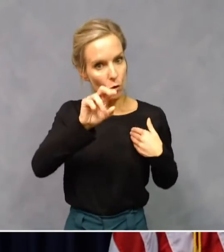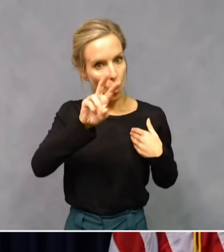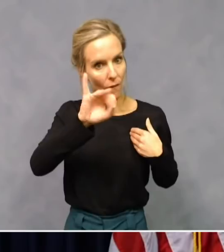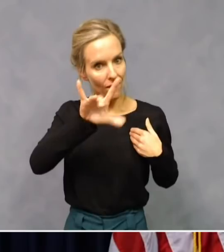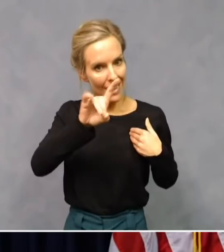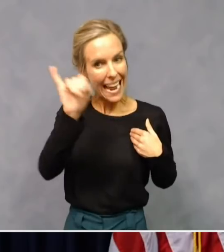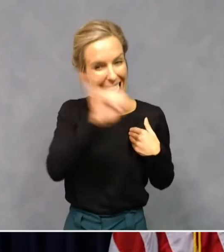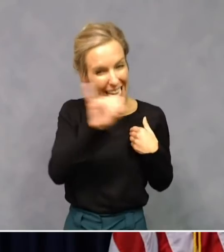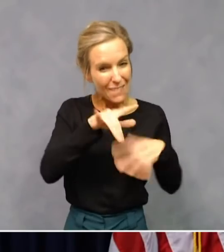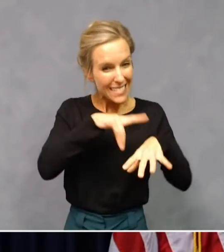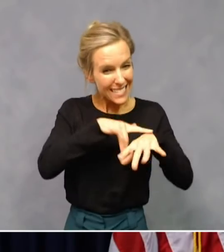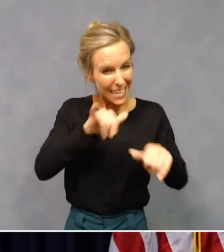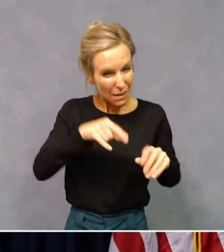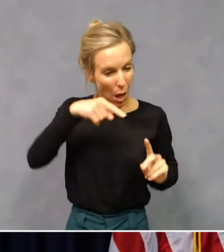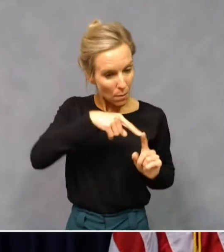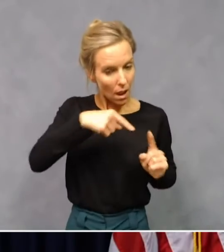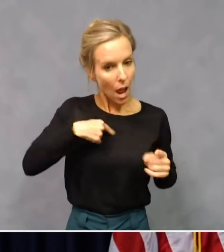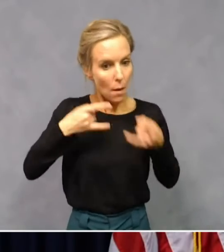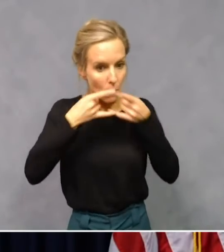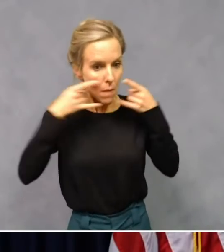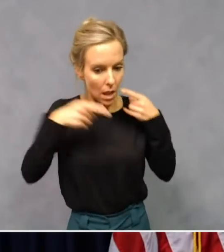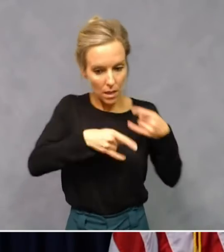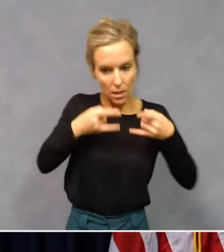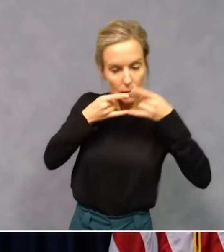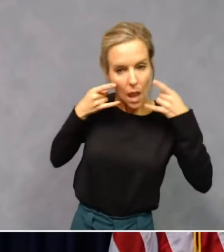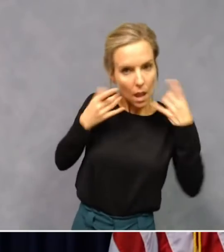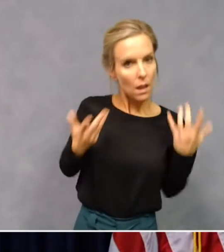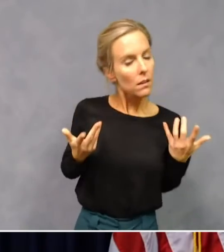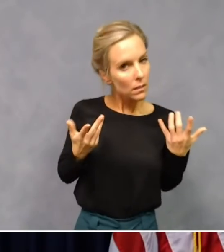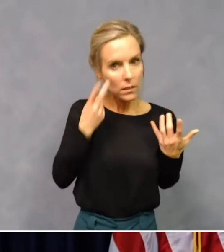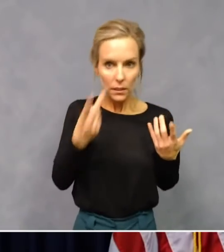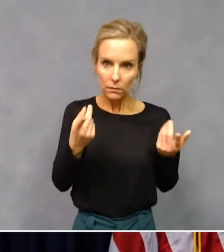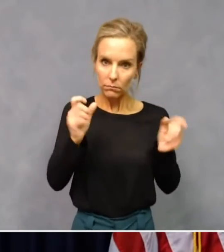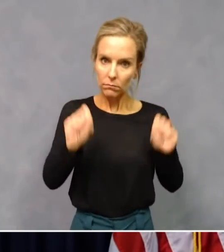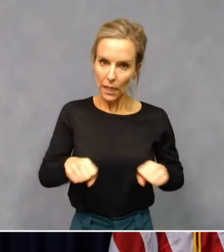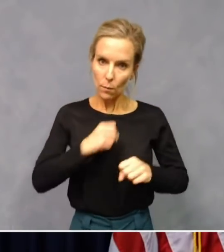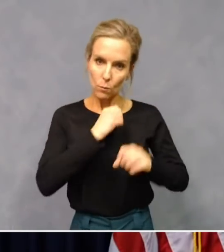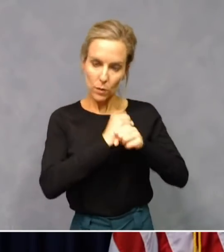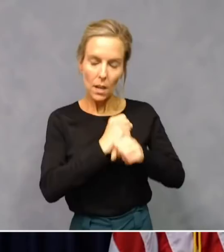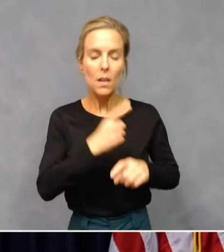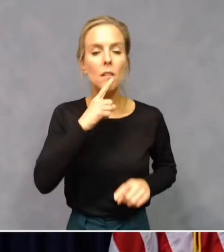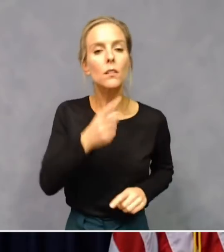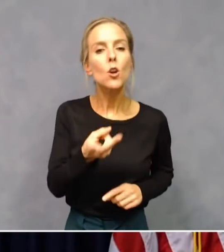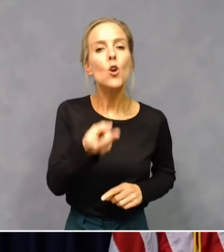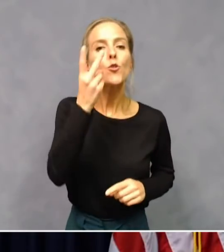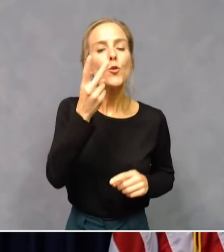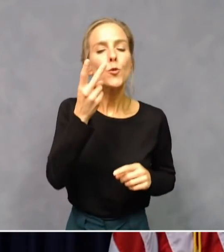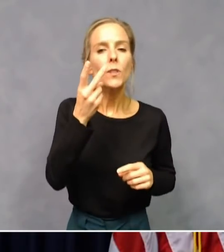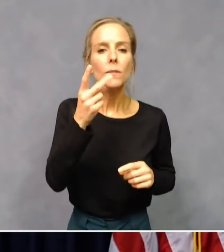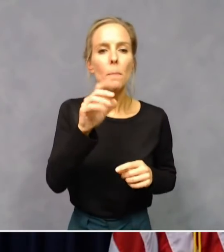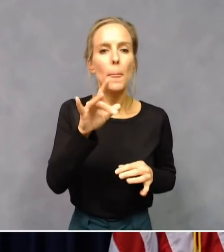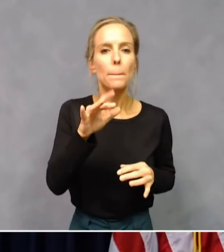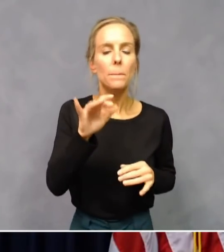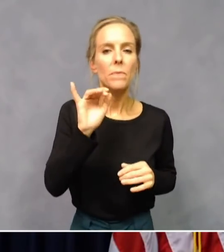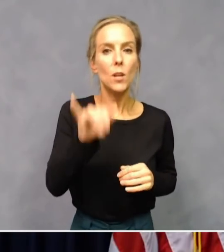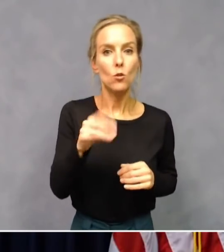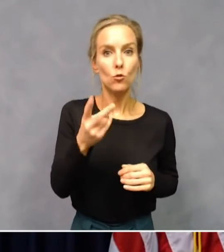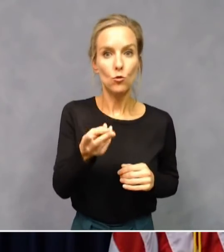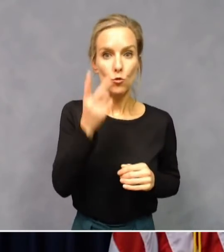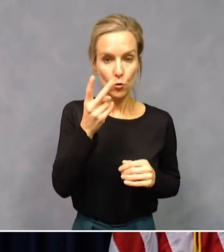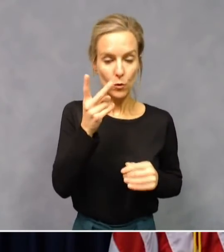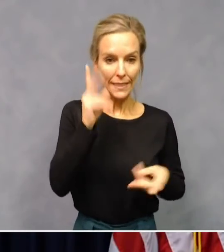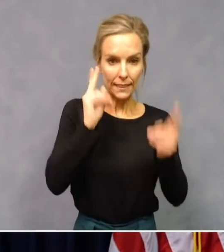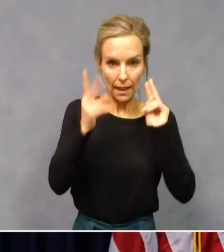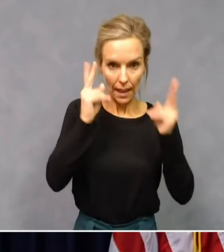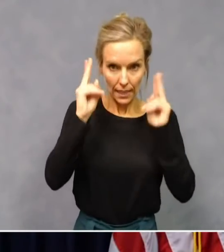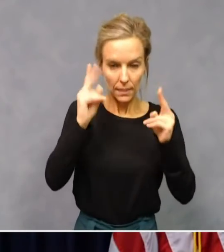time. CDC also did a study on two stylists that were positive but were wearing masks